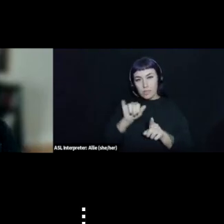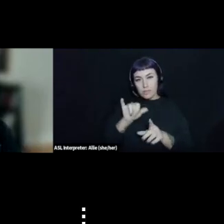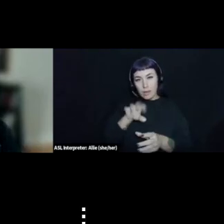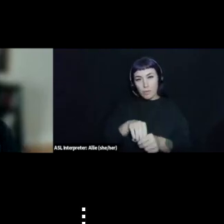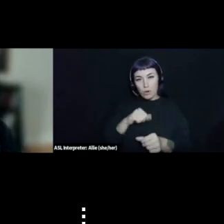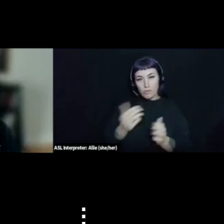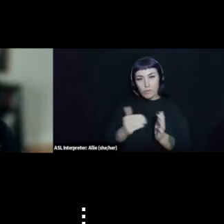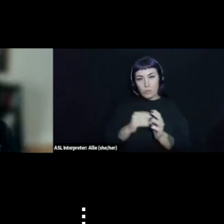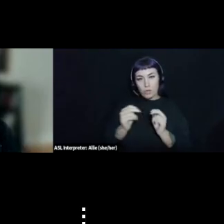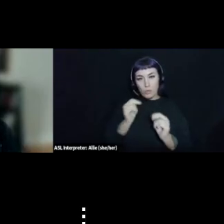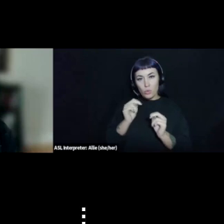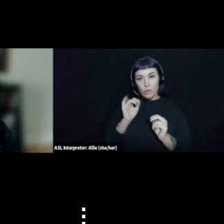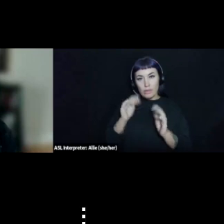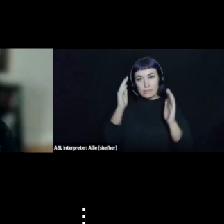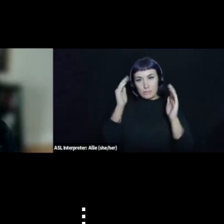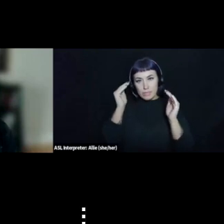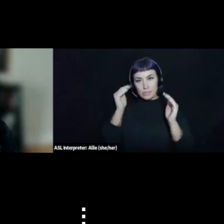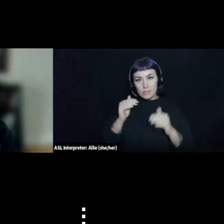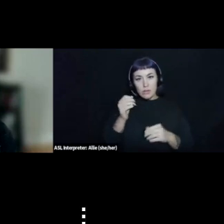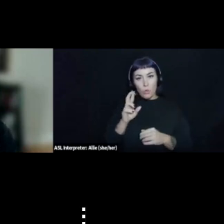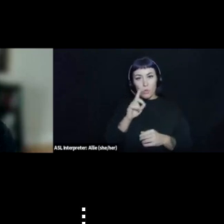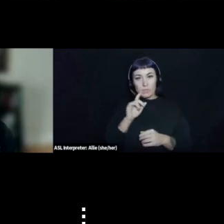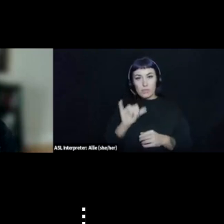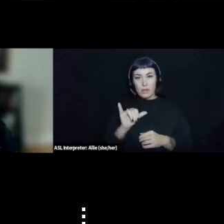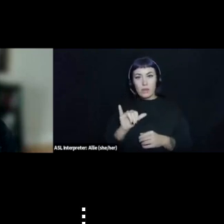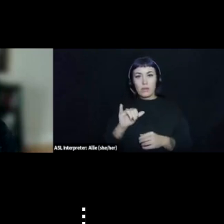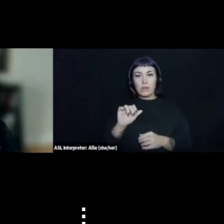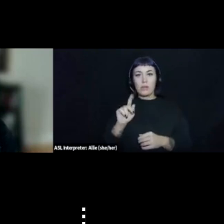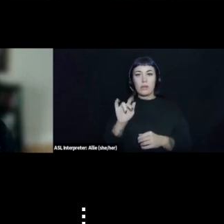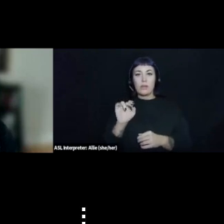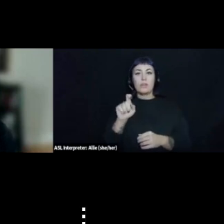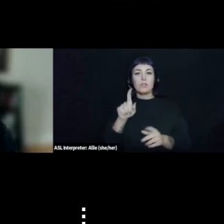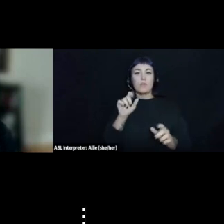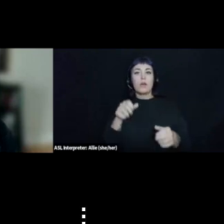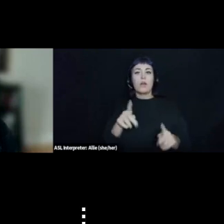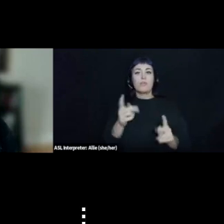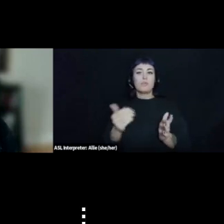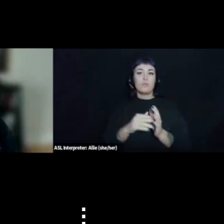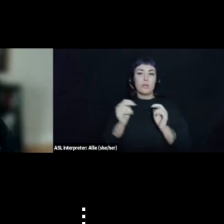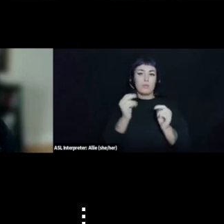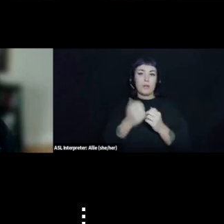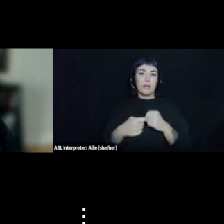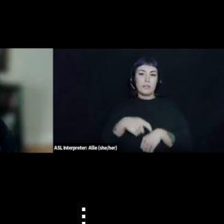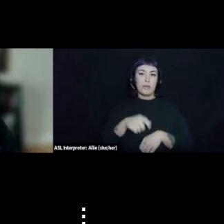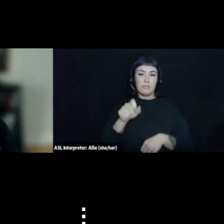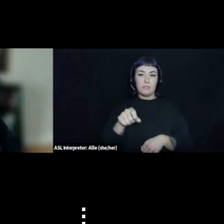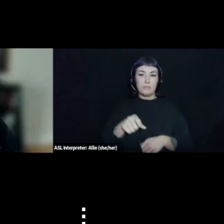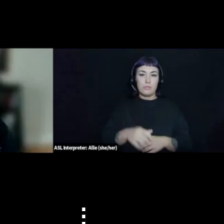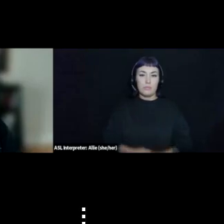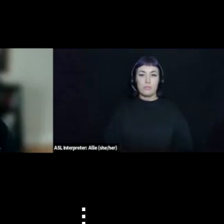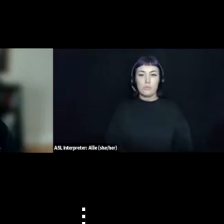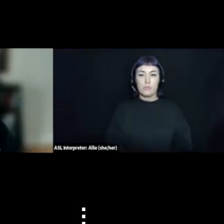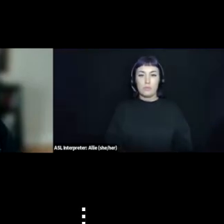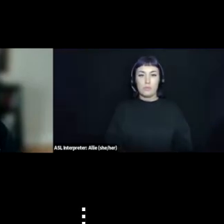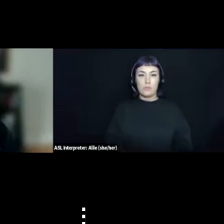the negotiation that would be expected, right? Or is that? I would definitely say there should be opportunities to renegotiate at any time. Yeah. I can